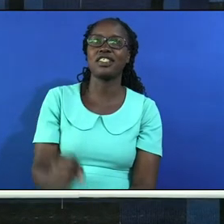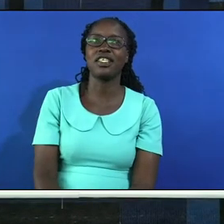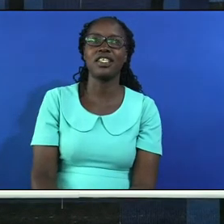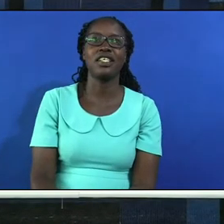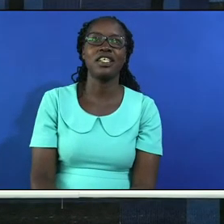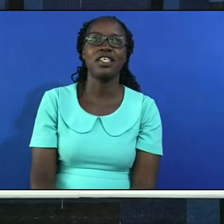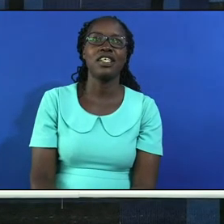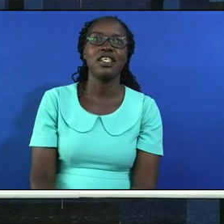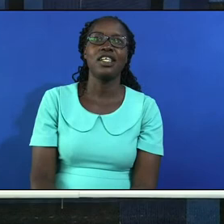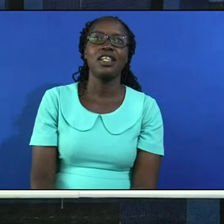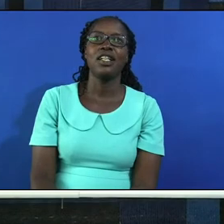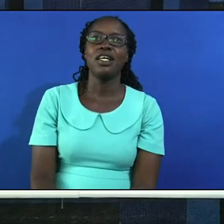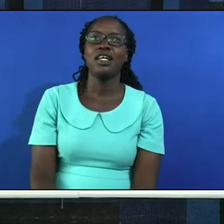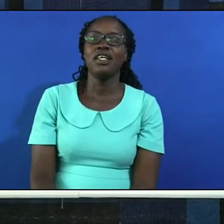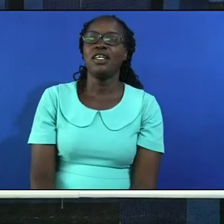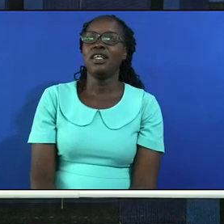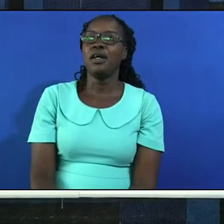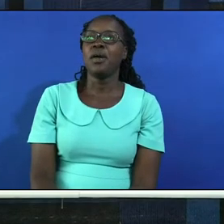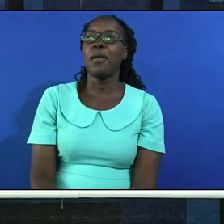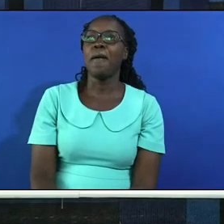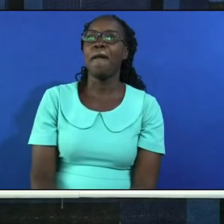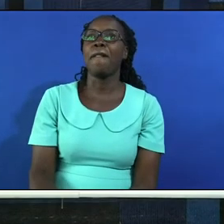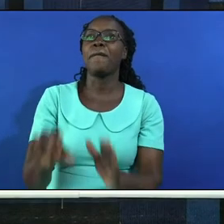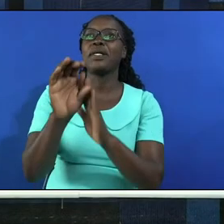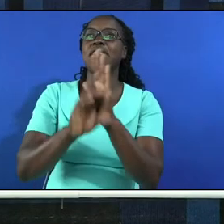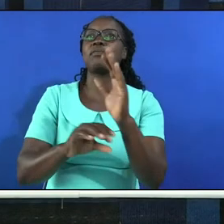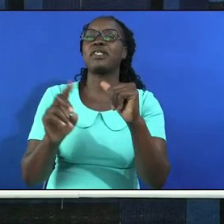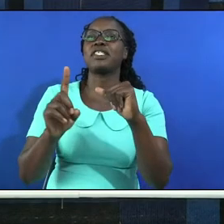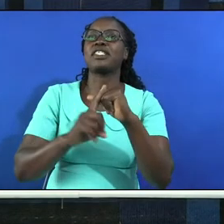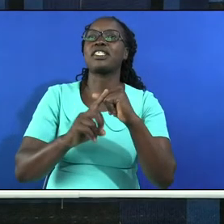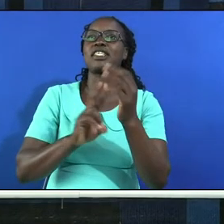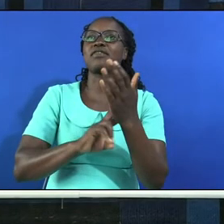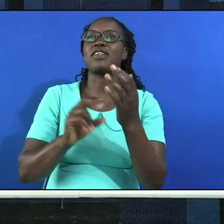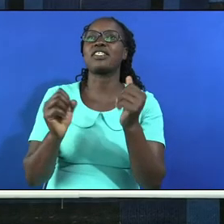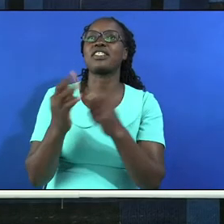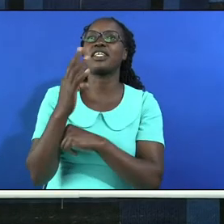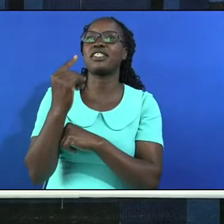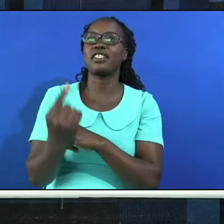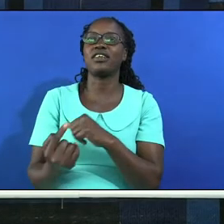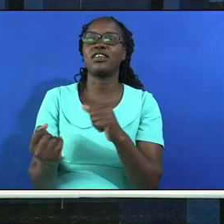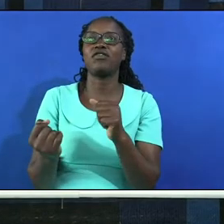If you can't be single, you can't be anything. Genesis chapter 6, verse 13 and 14.